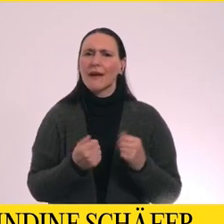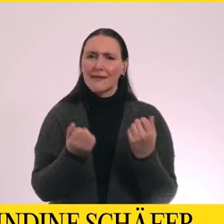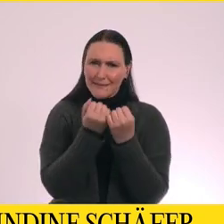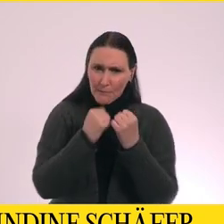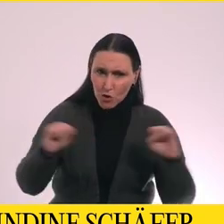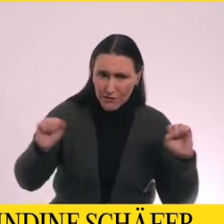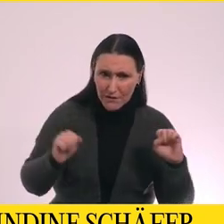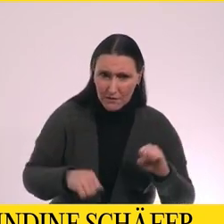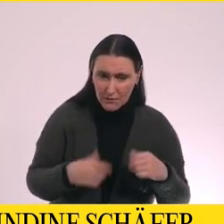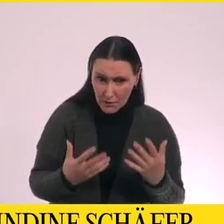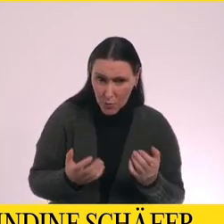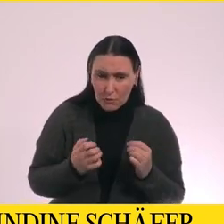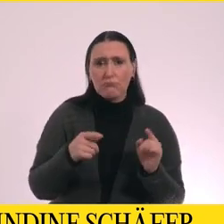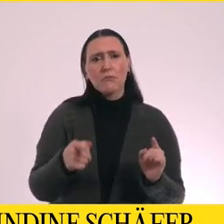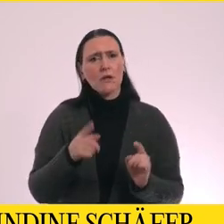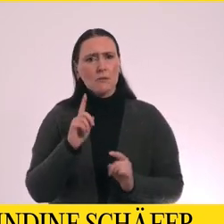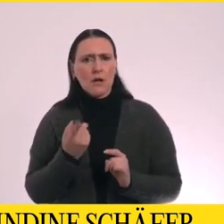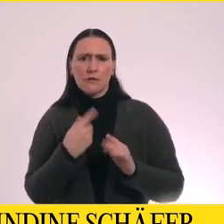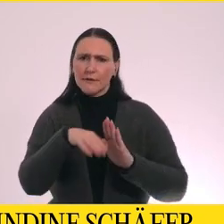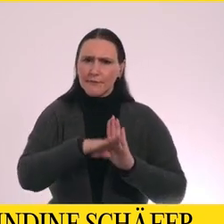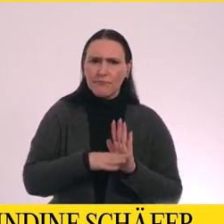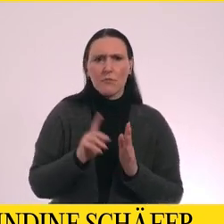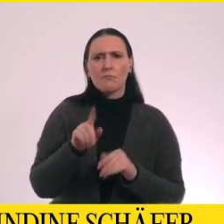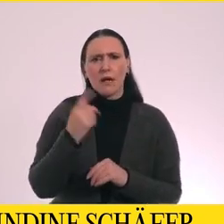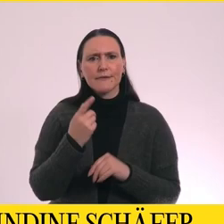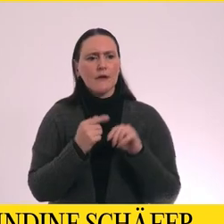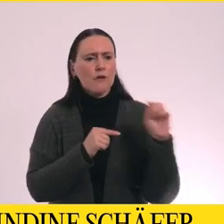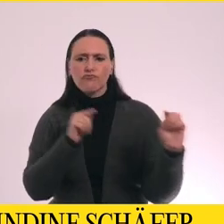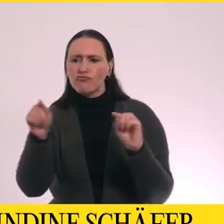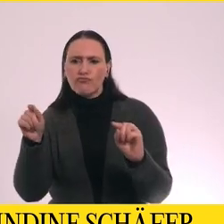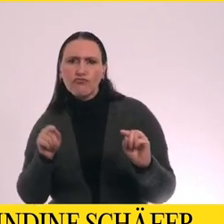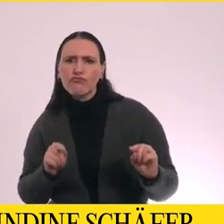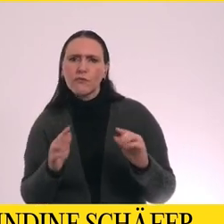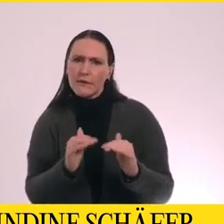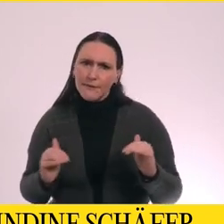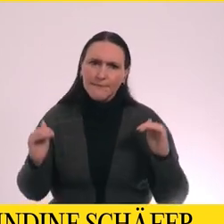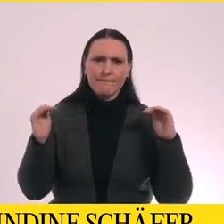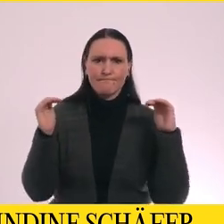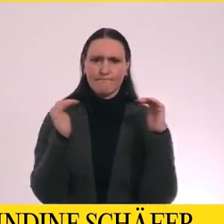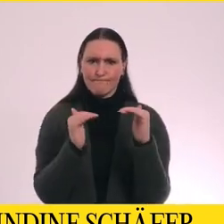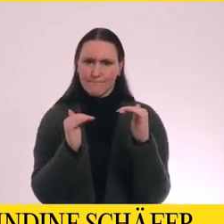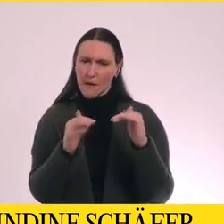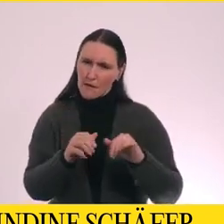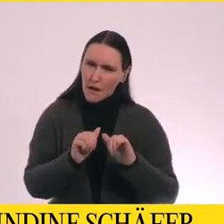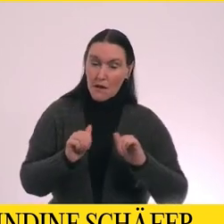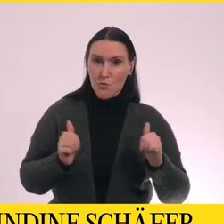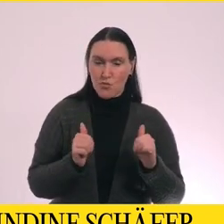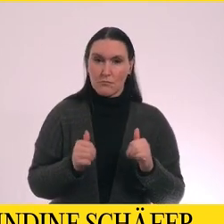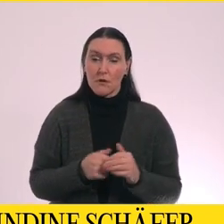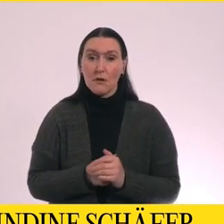to get to a point where you can meet on equal terms. That's not easy because